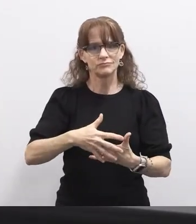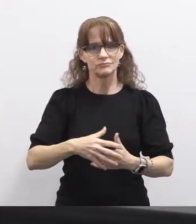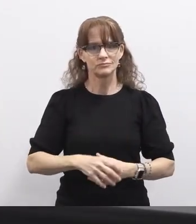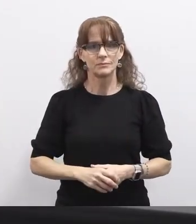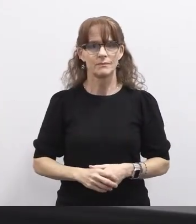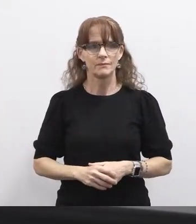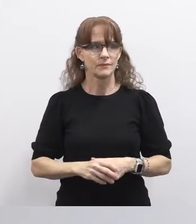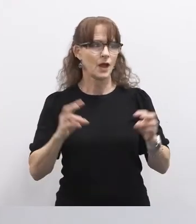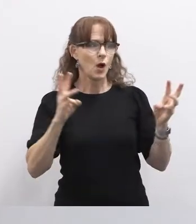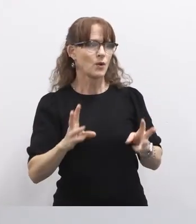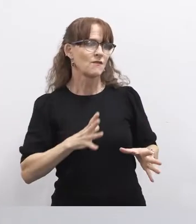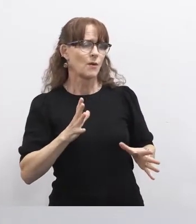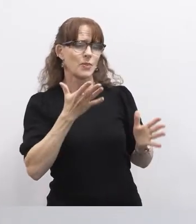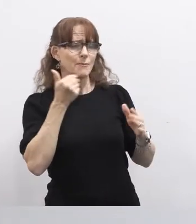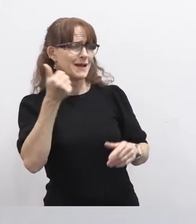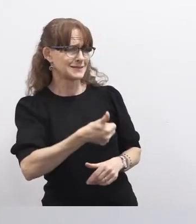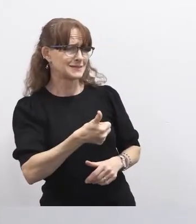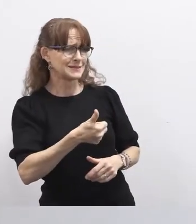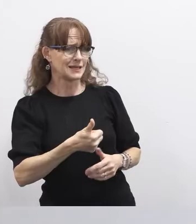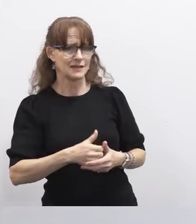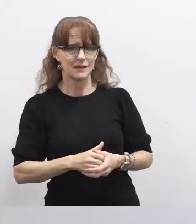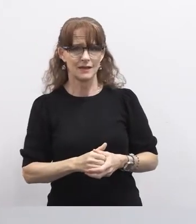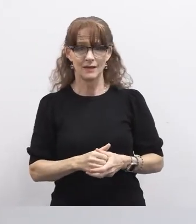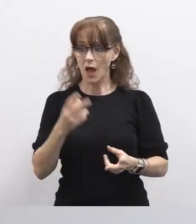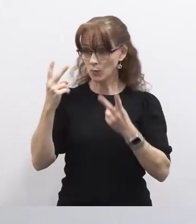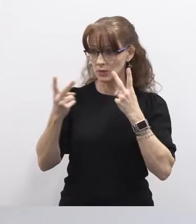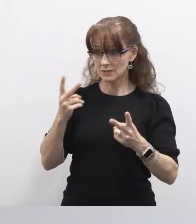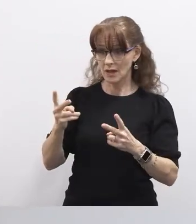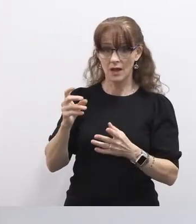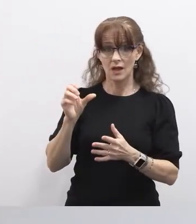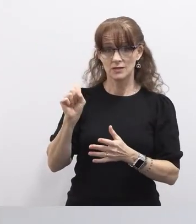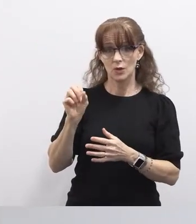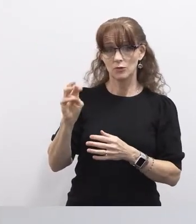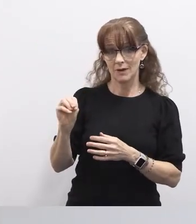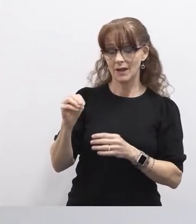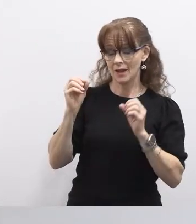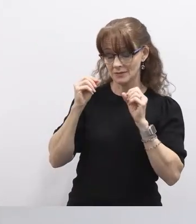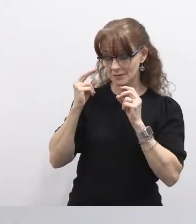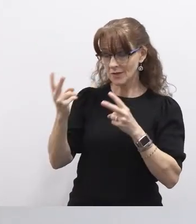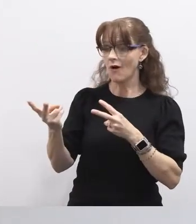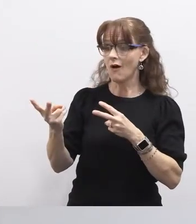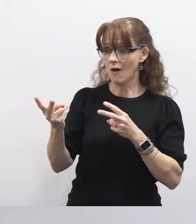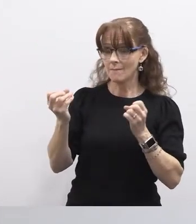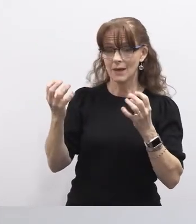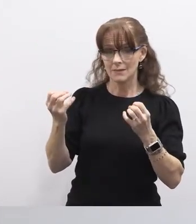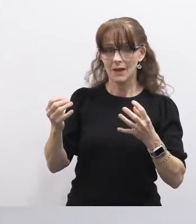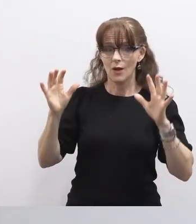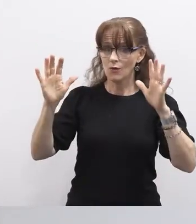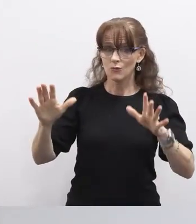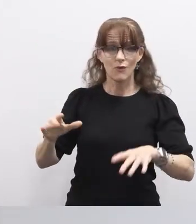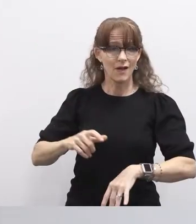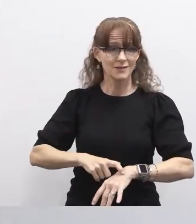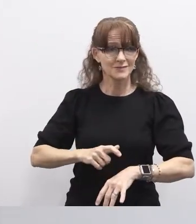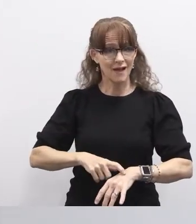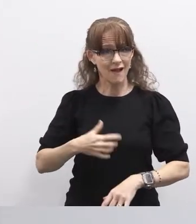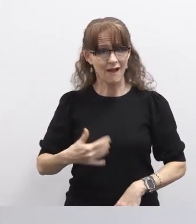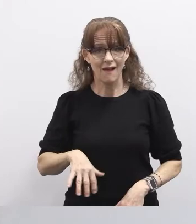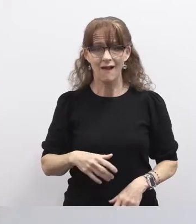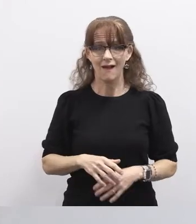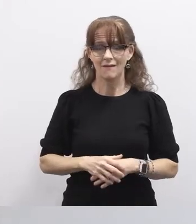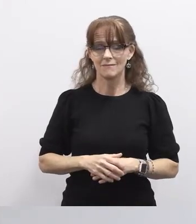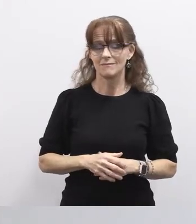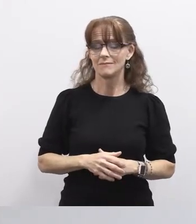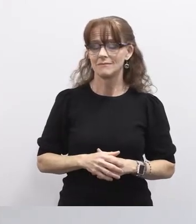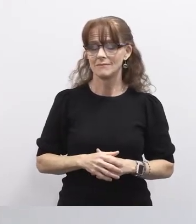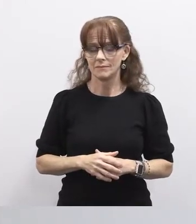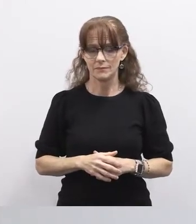Nice. Winter formals are the best. So yeah. And we saw those social media posts from the winter formal. Yeah. It looked like a great time. Mm-hmm.